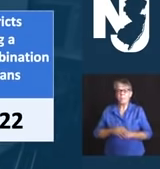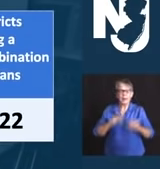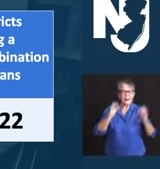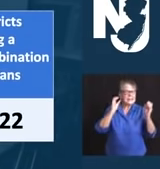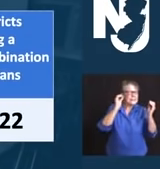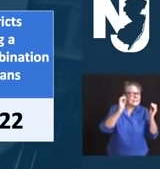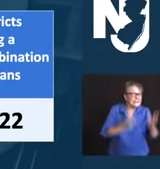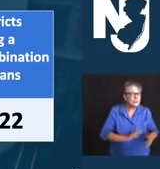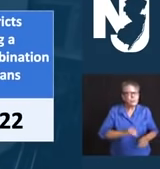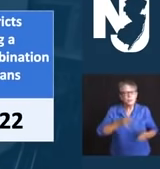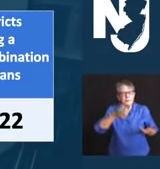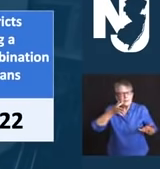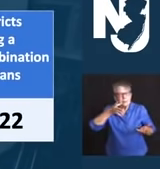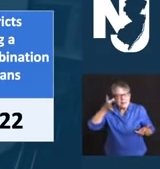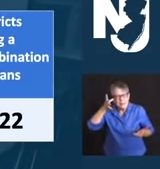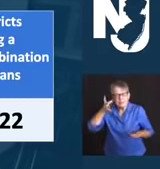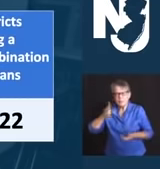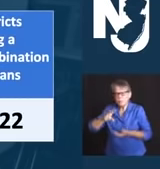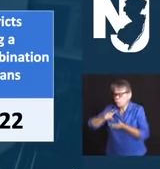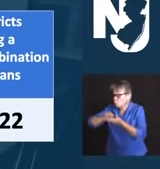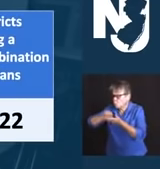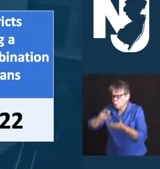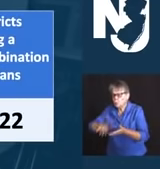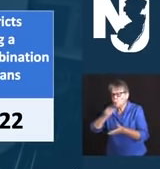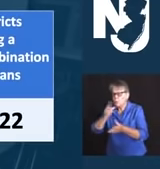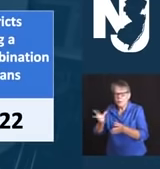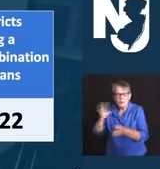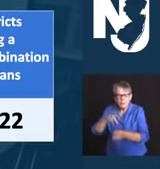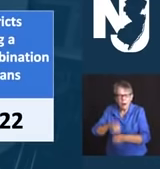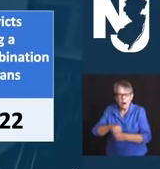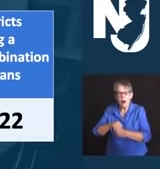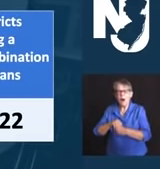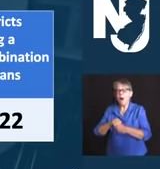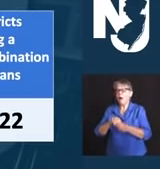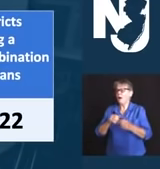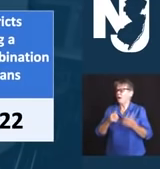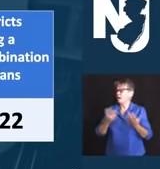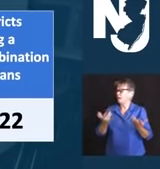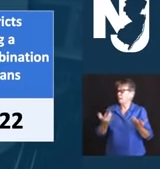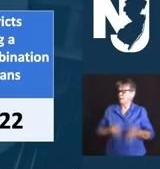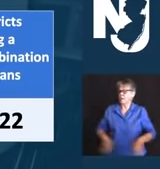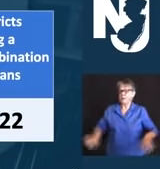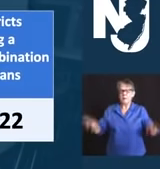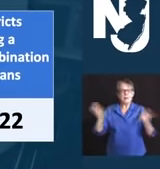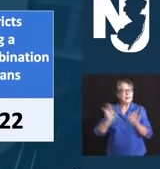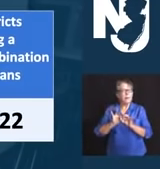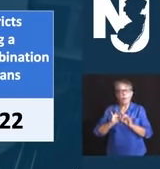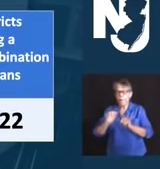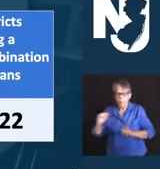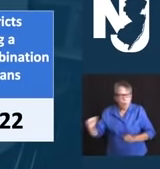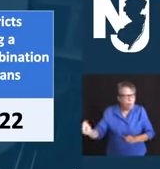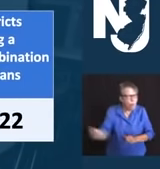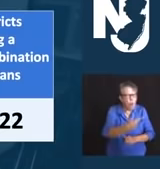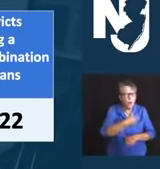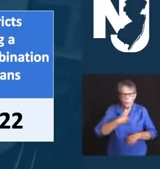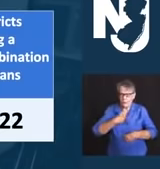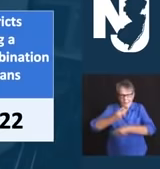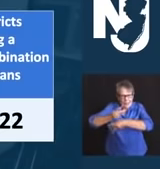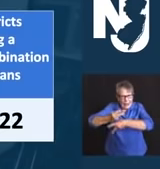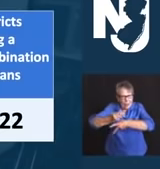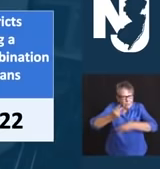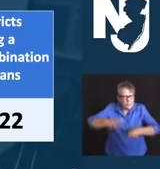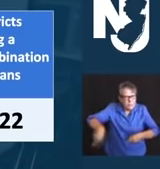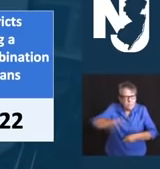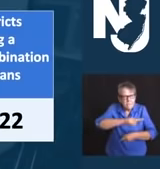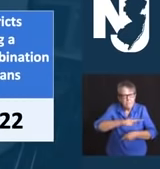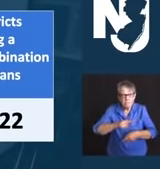same precautionary steps to lessen as much as possible the threat of this virus, whether that be in requiring